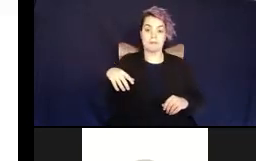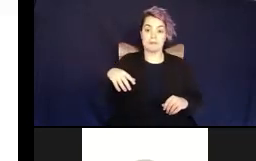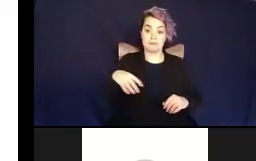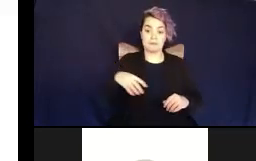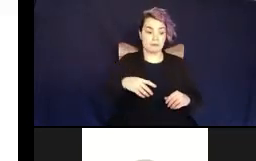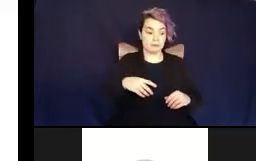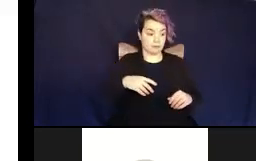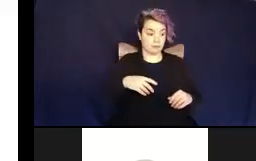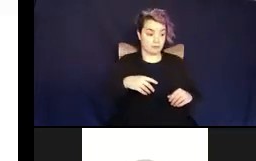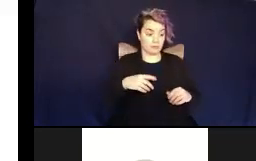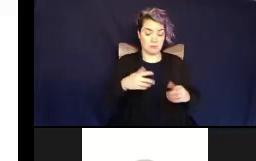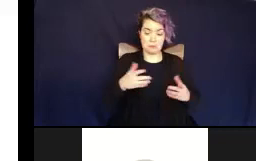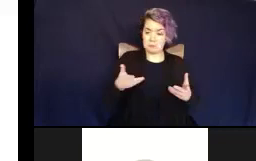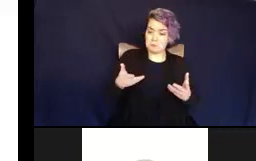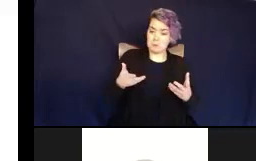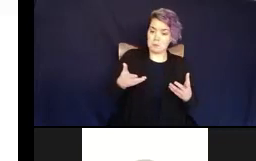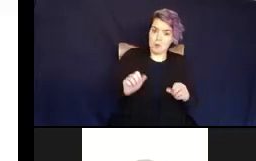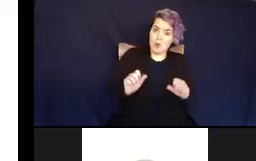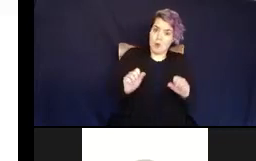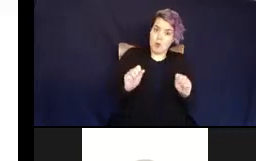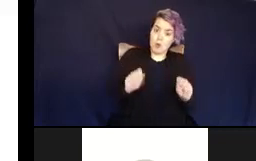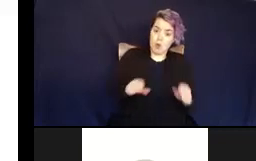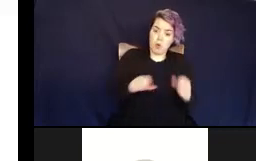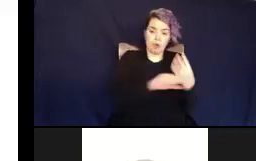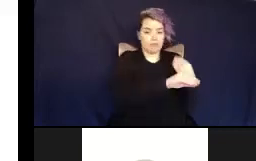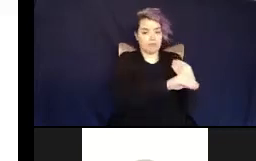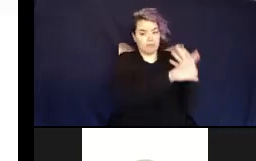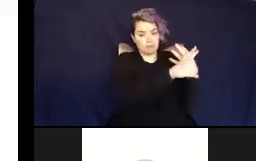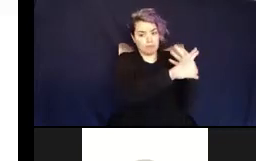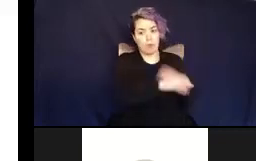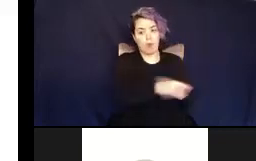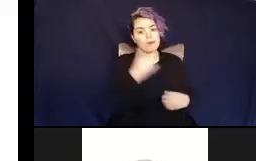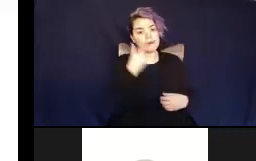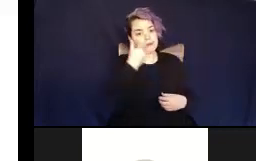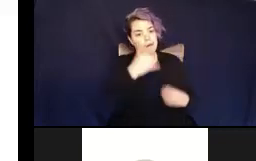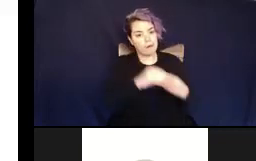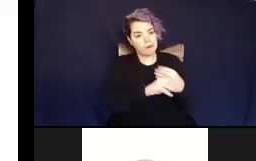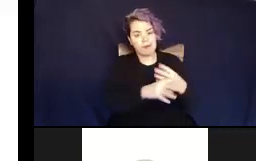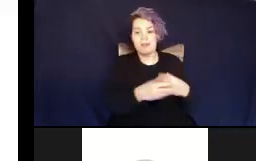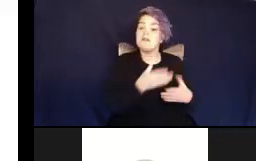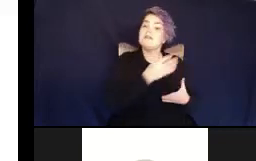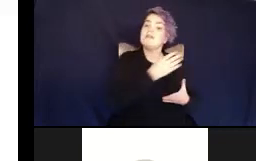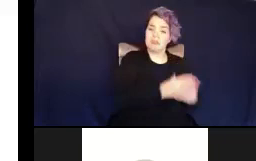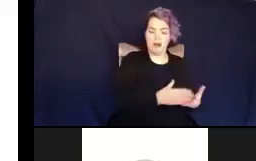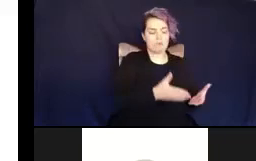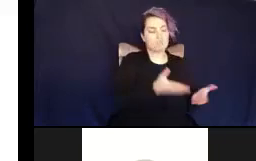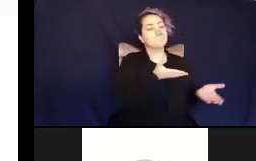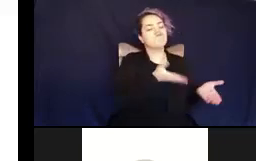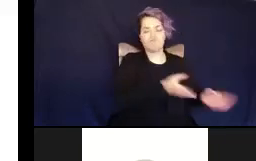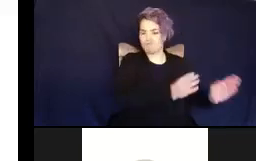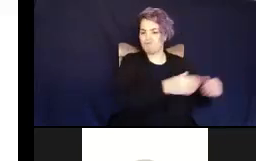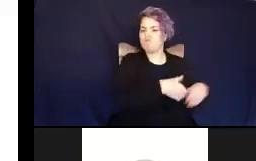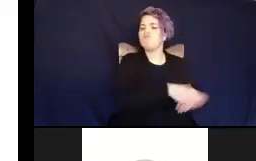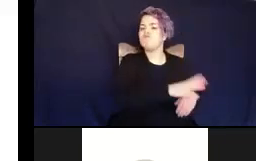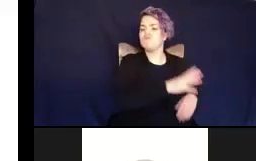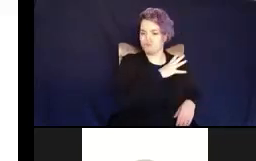happen by telehealth. Some places are going to allow that. Some places seem like they're not going to allow that, but